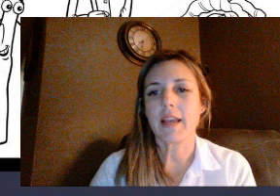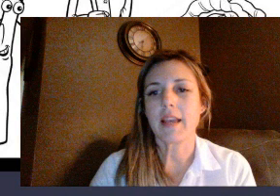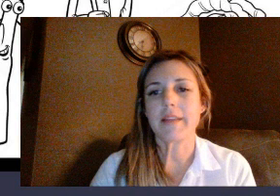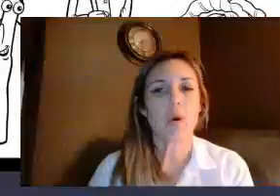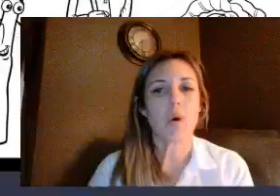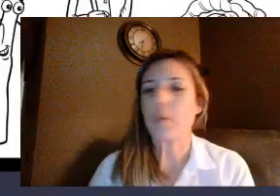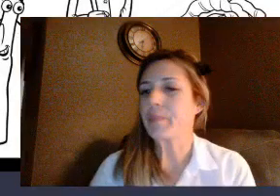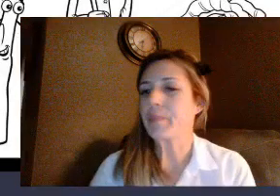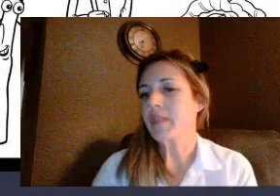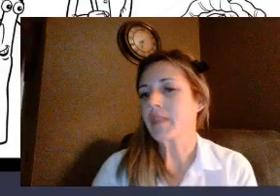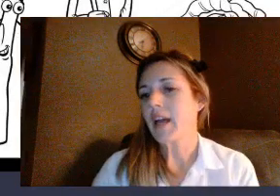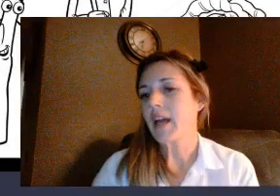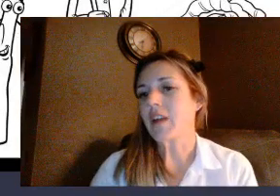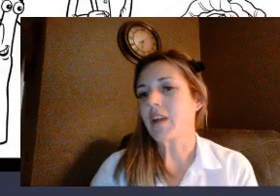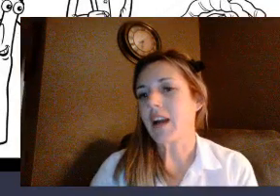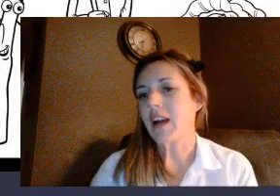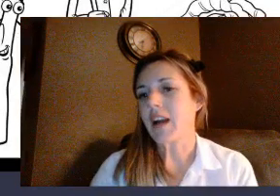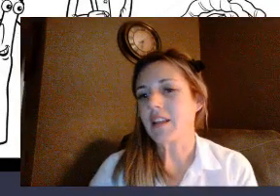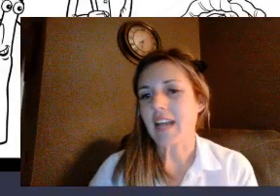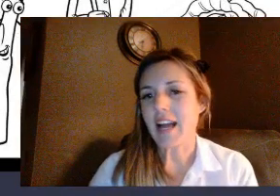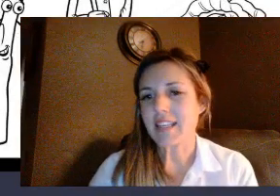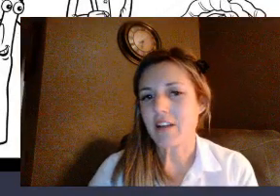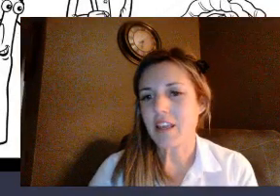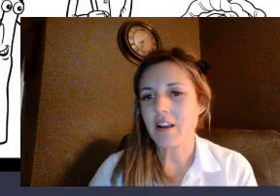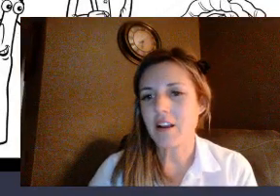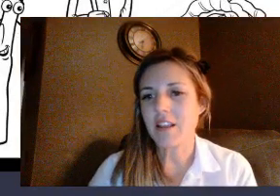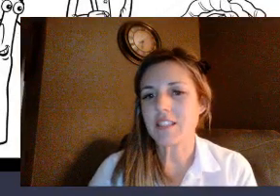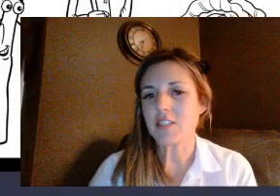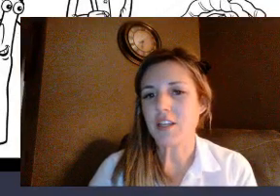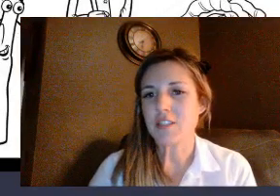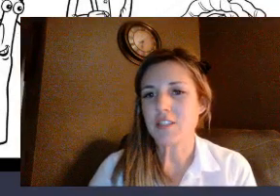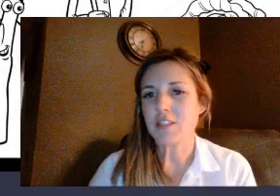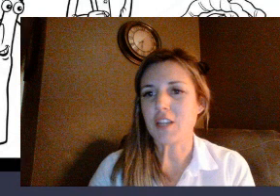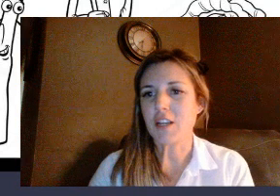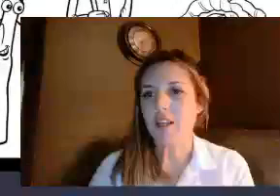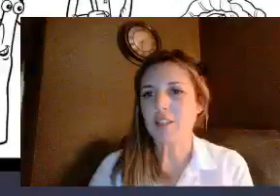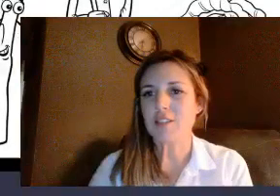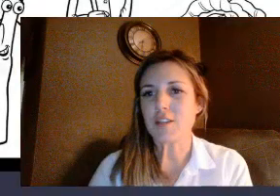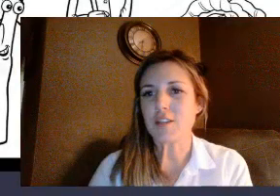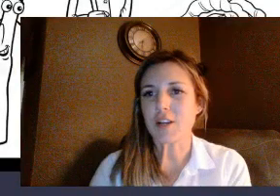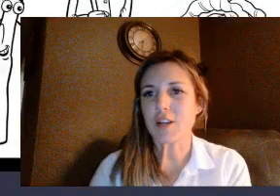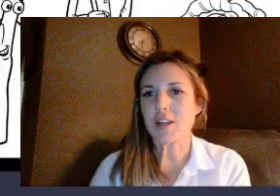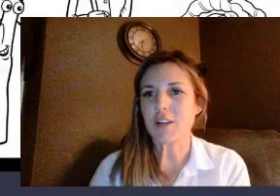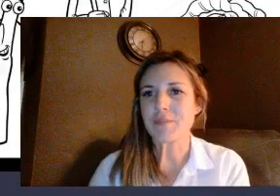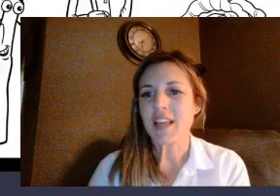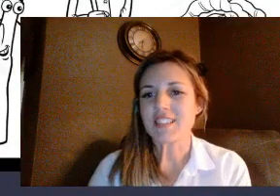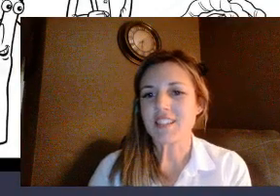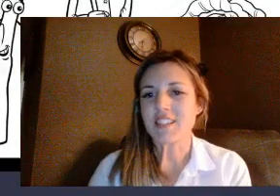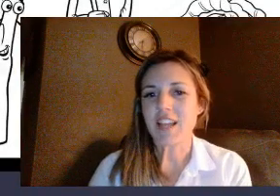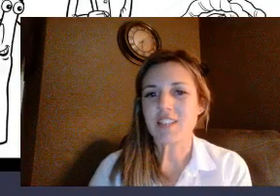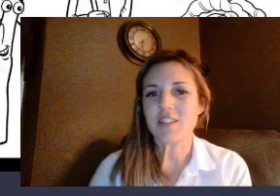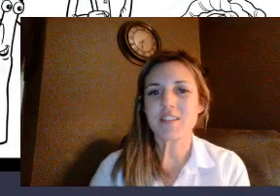didn't see. Keep looking. Let's go to our last page here.